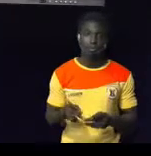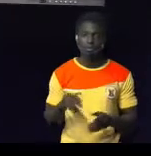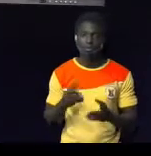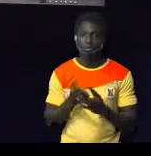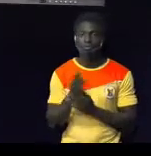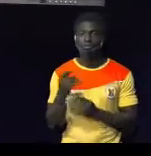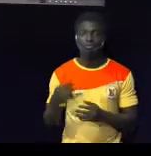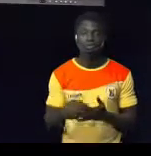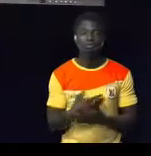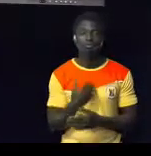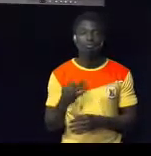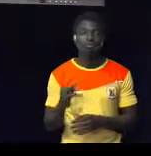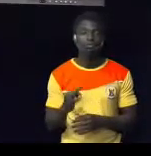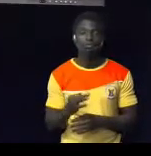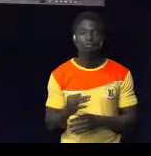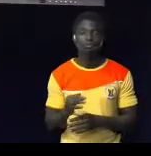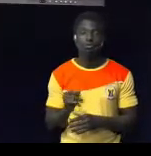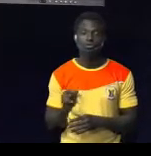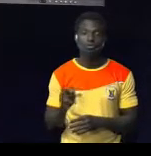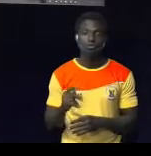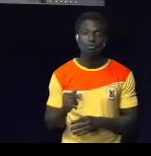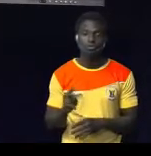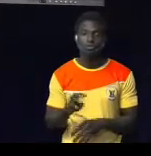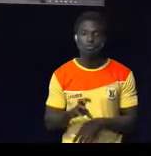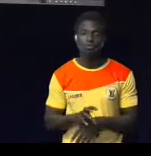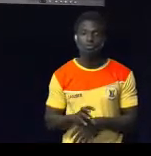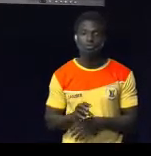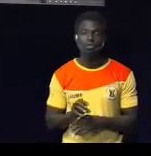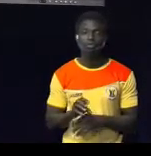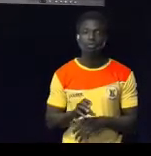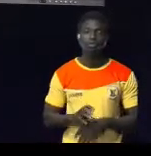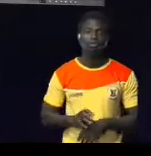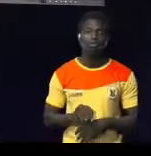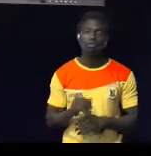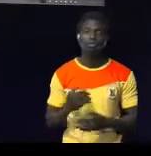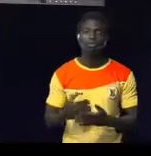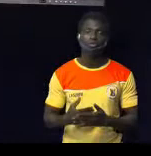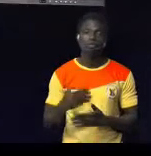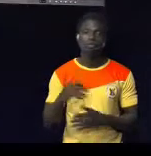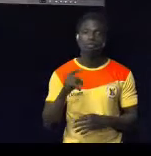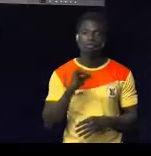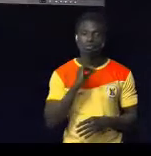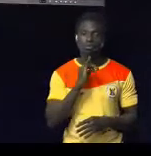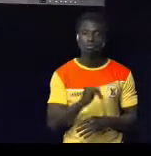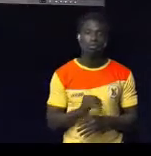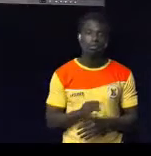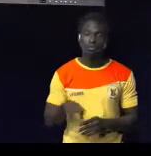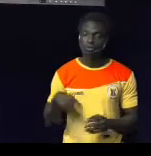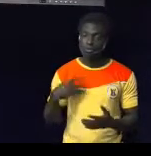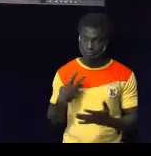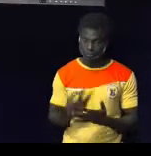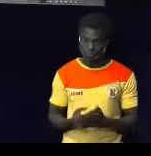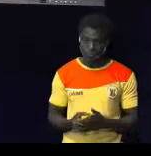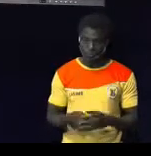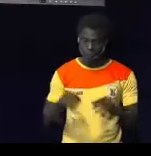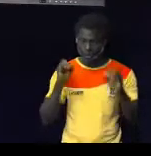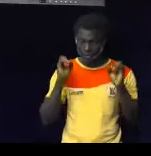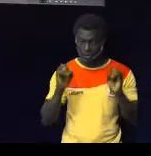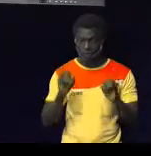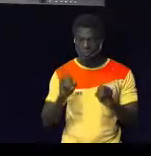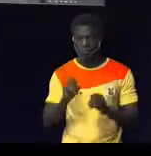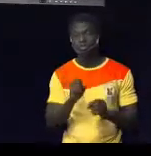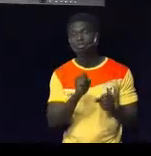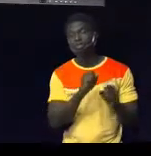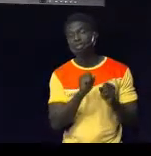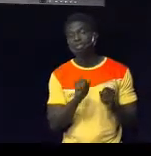It's through the influence of foreign culture. Next one is well-structured educational system. Most of you, your